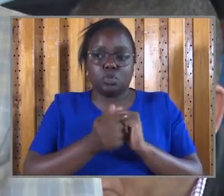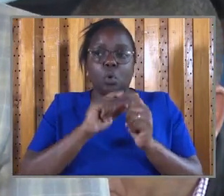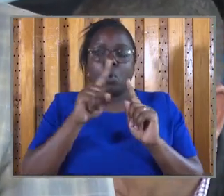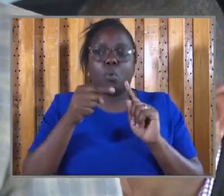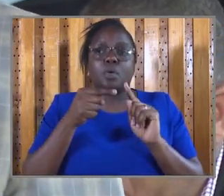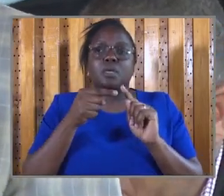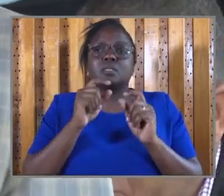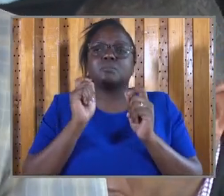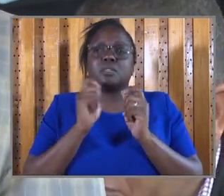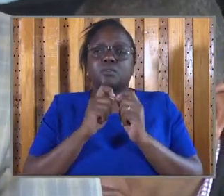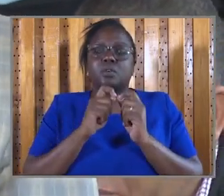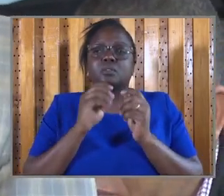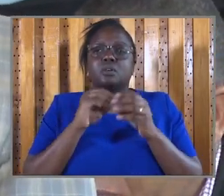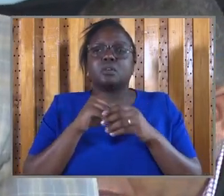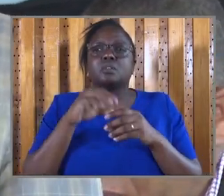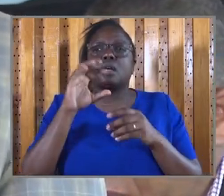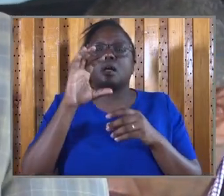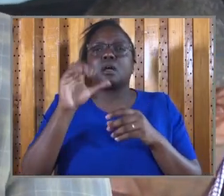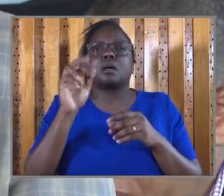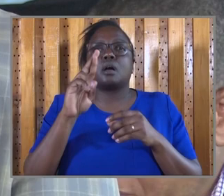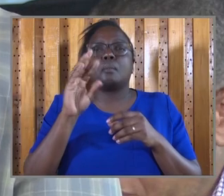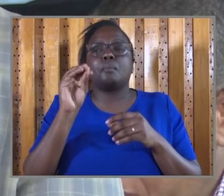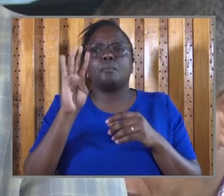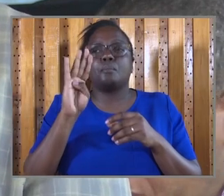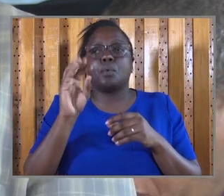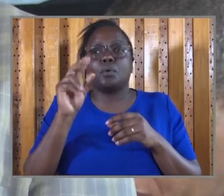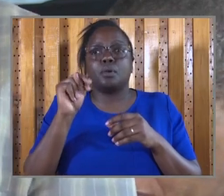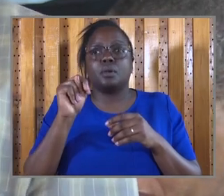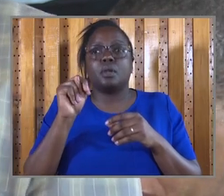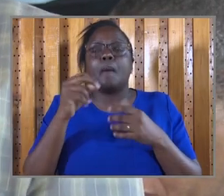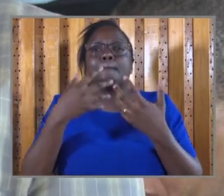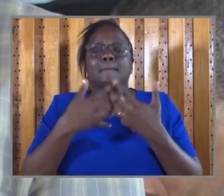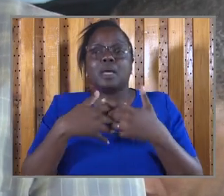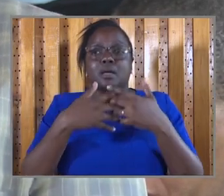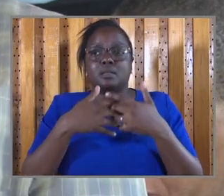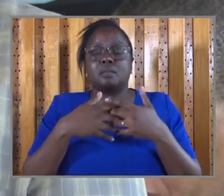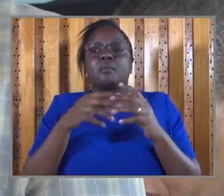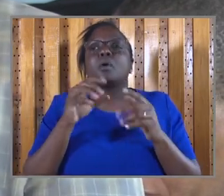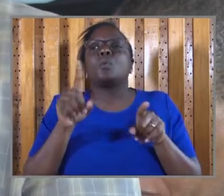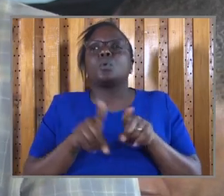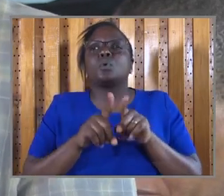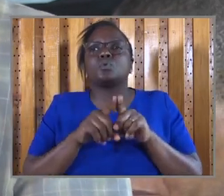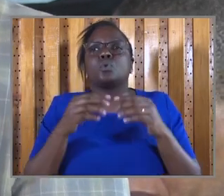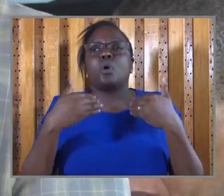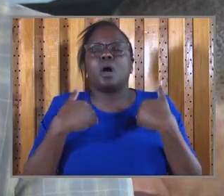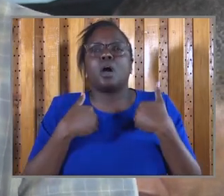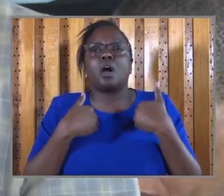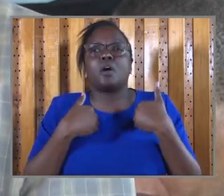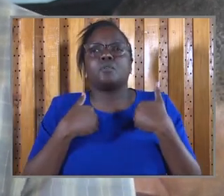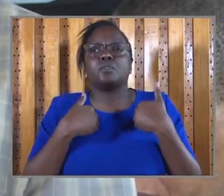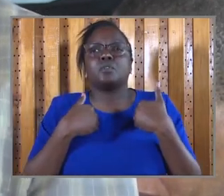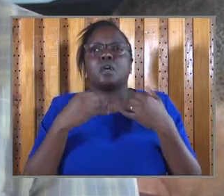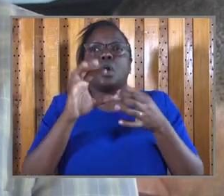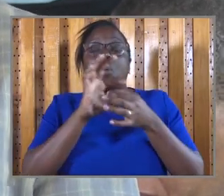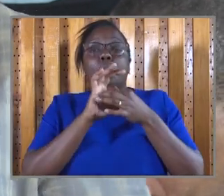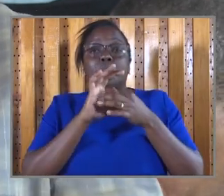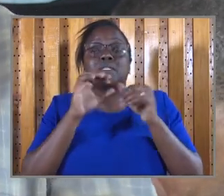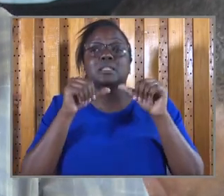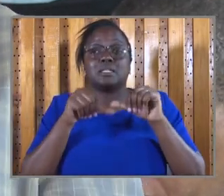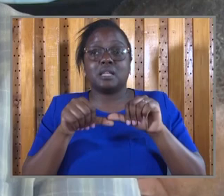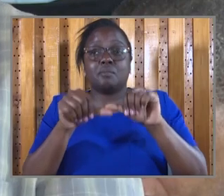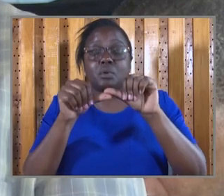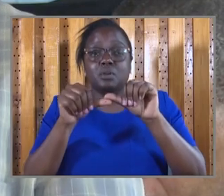the EU Carbon Border Adjustment Mechanism. We also have the Corporate Sustainability